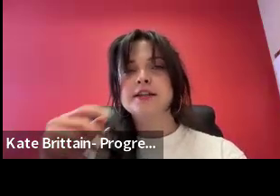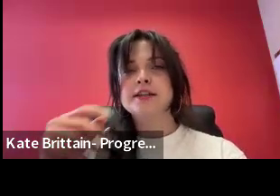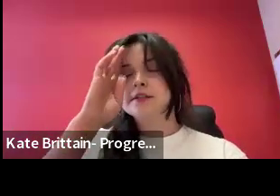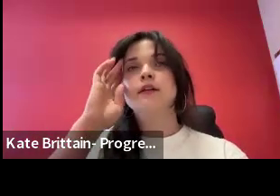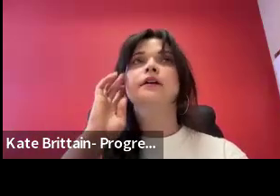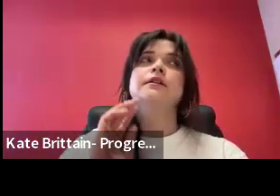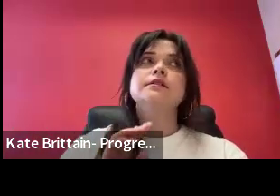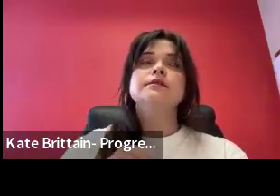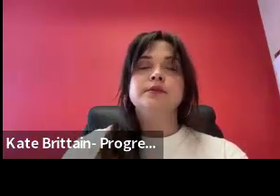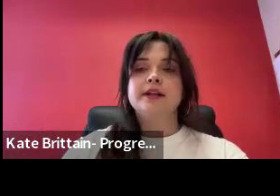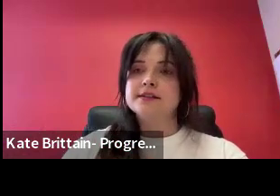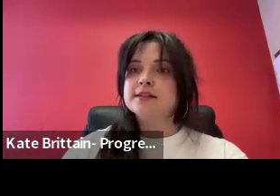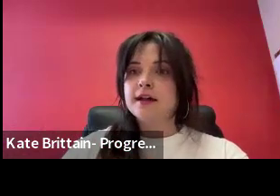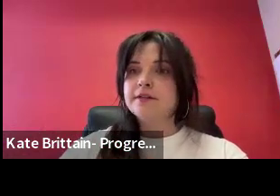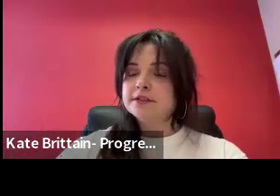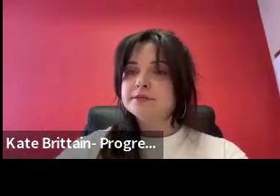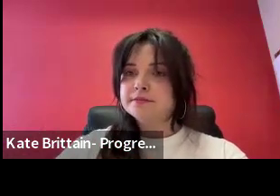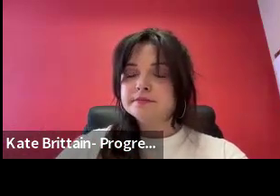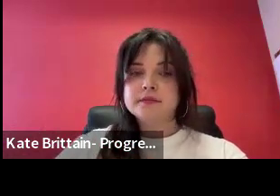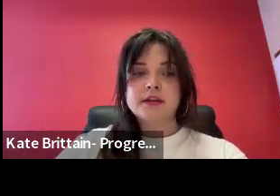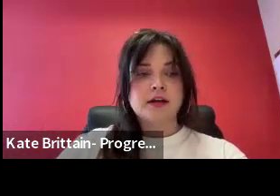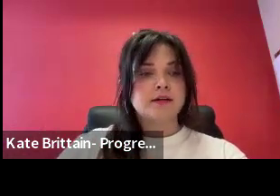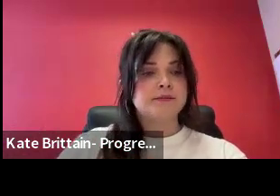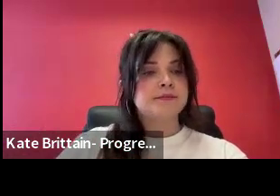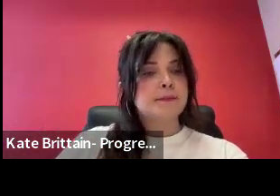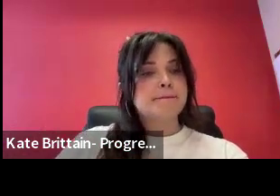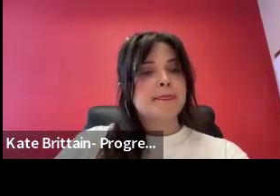Last I checked, there was 20 seats left.